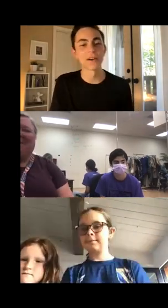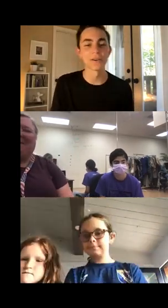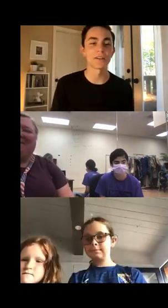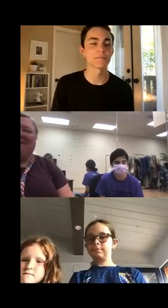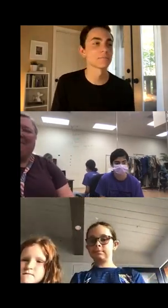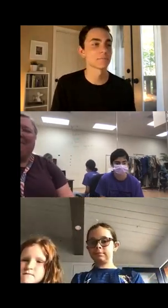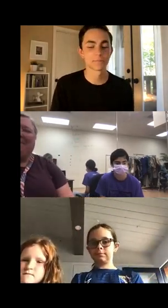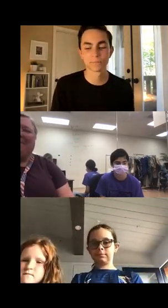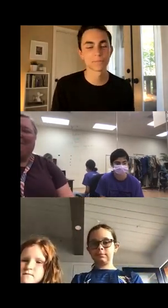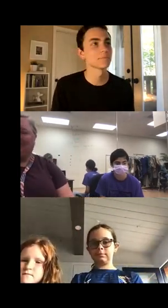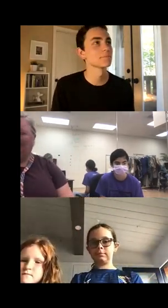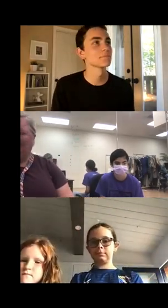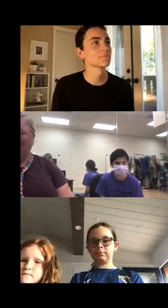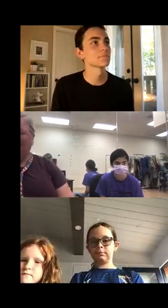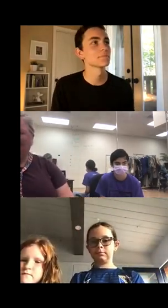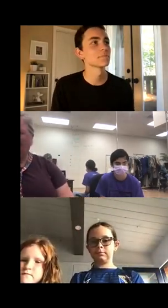All right.